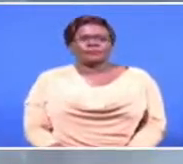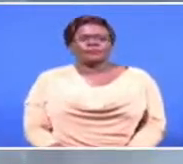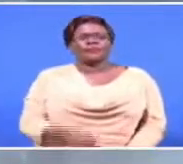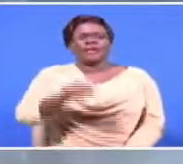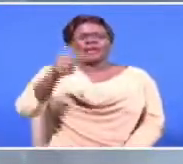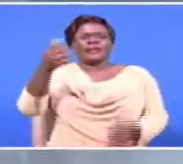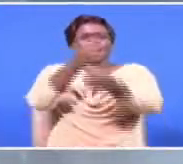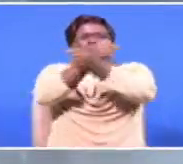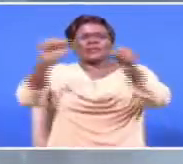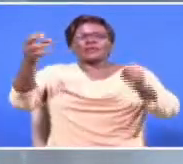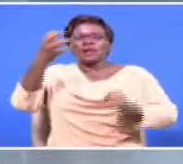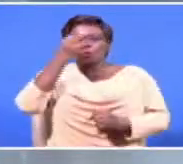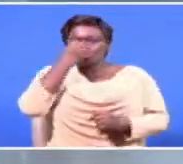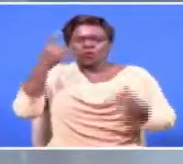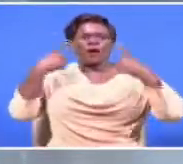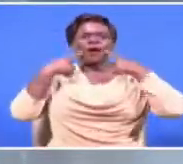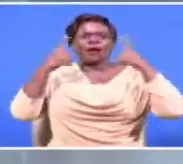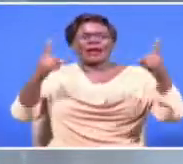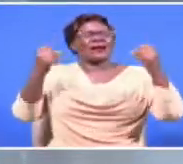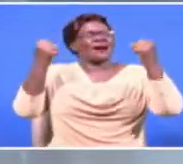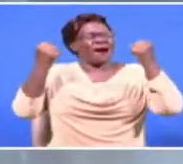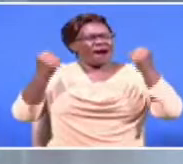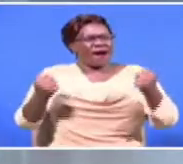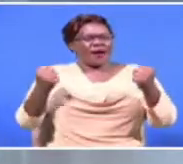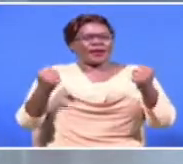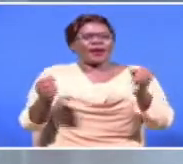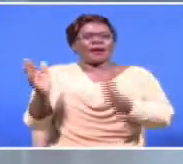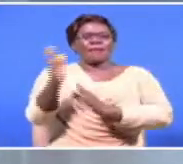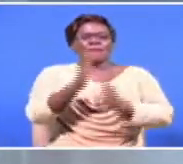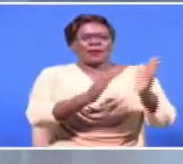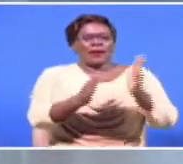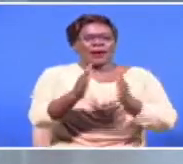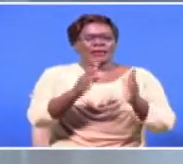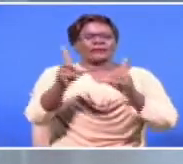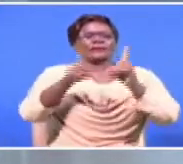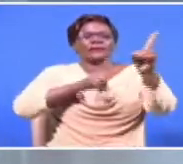Elsewhere, President William Ruto has announced tough austerity measures regarding travels outside.